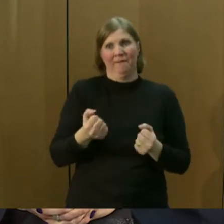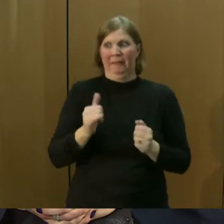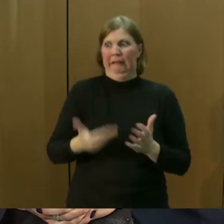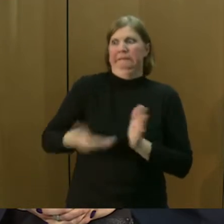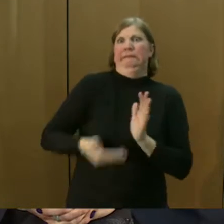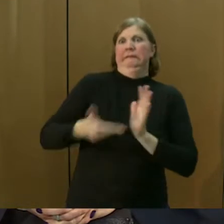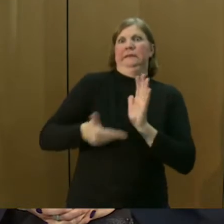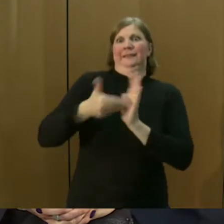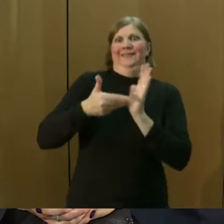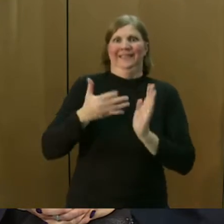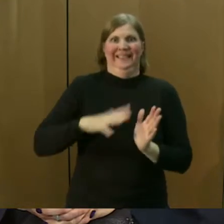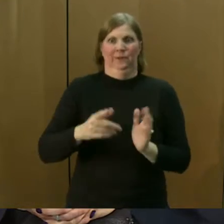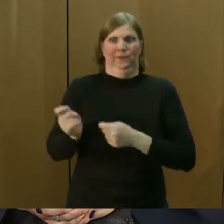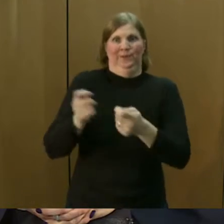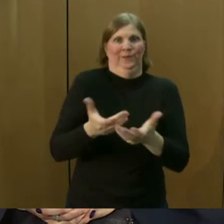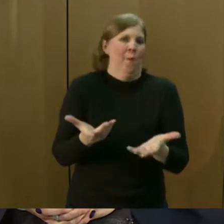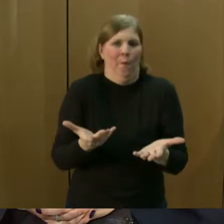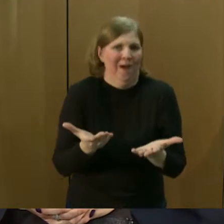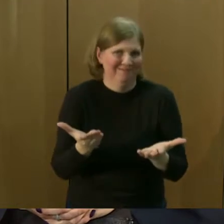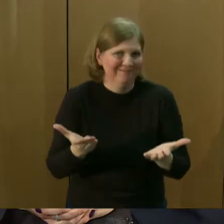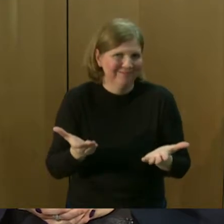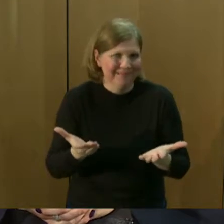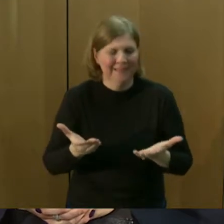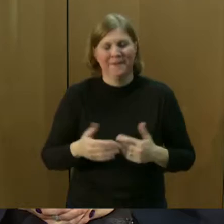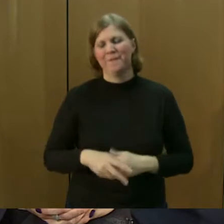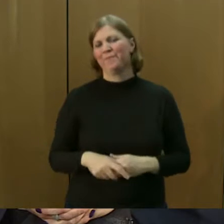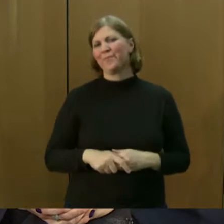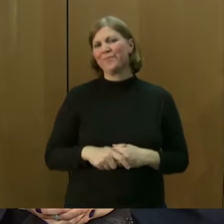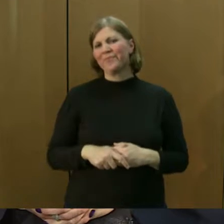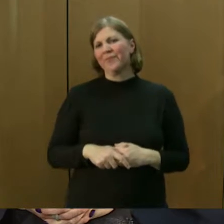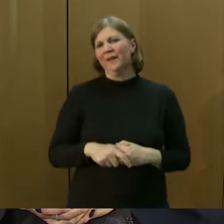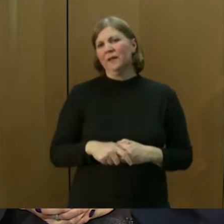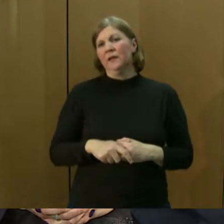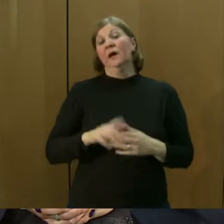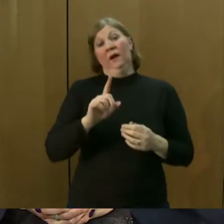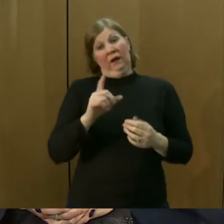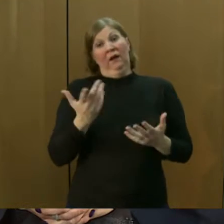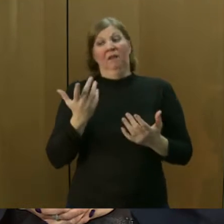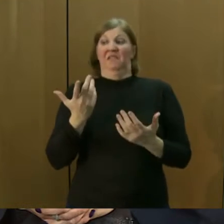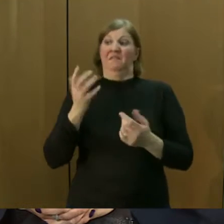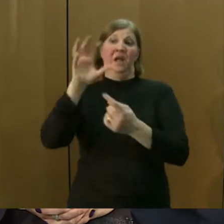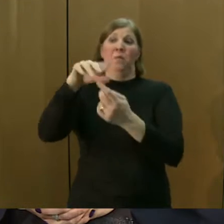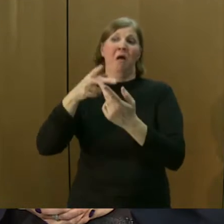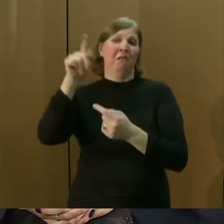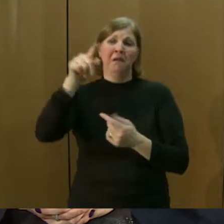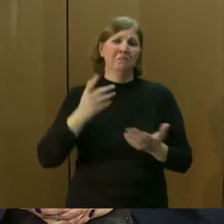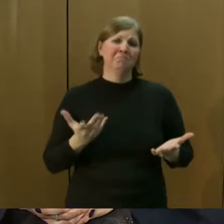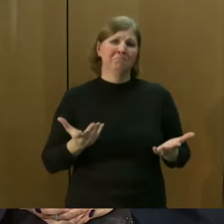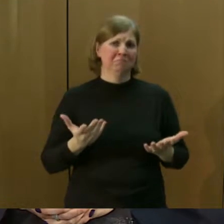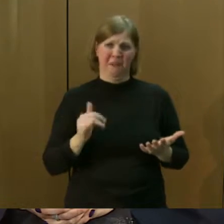either owned or hired. Some venues have a full complement of technical